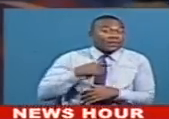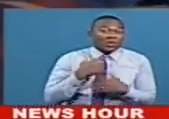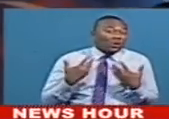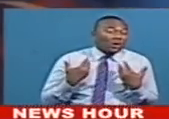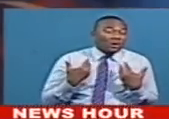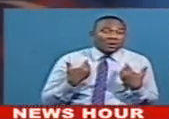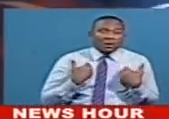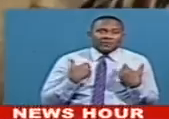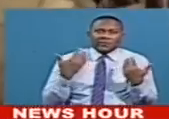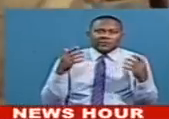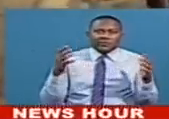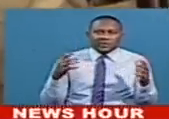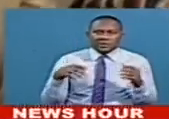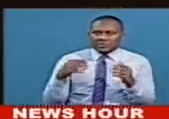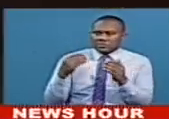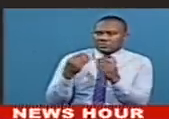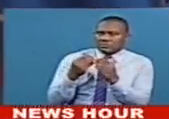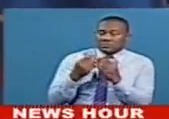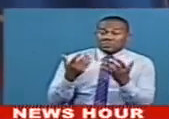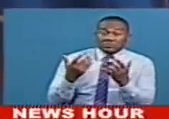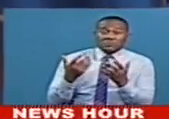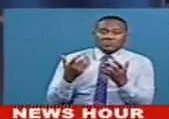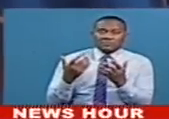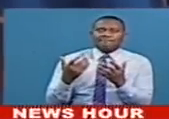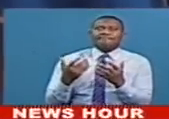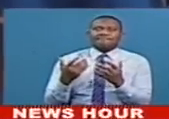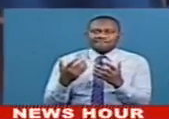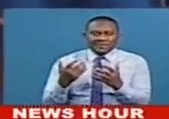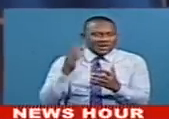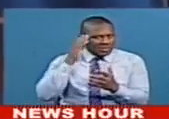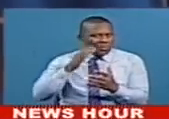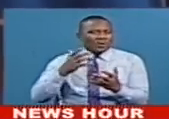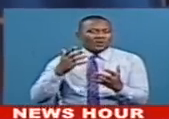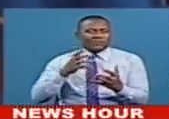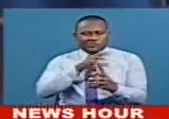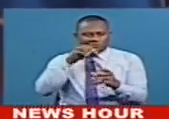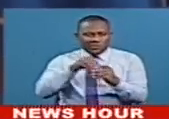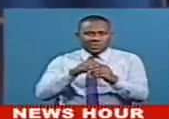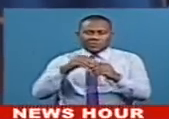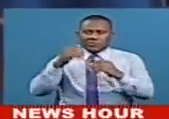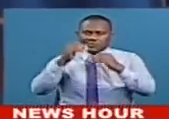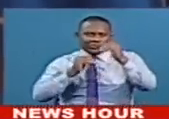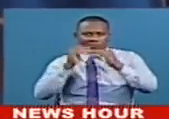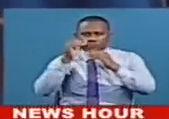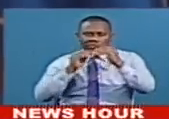and found some money. So that will come to do the phase two. That will add